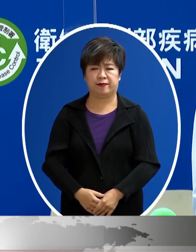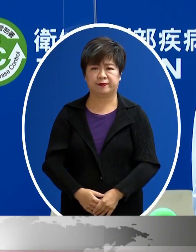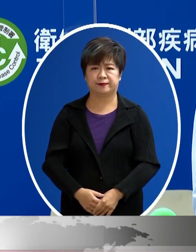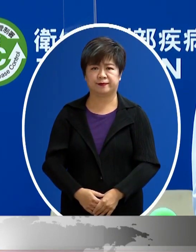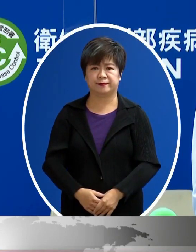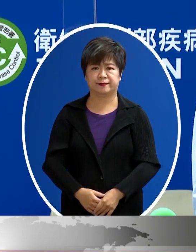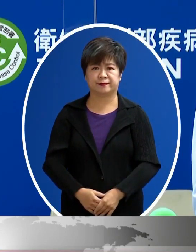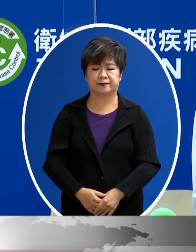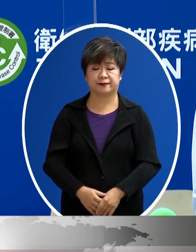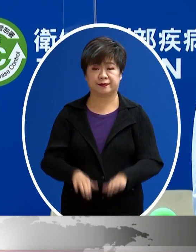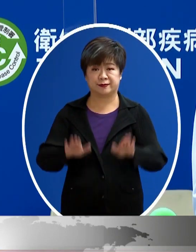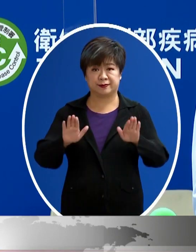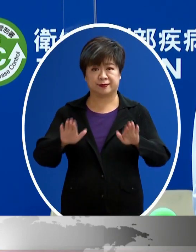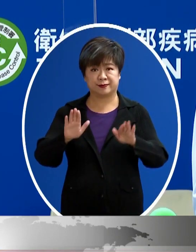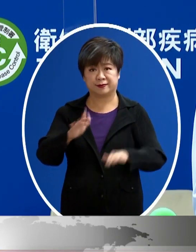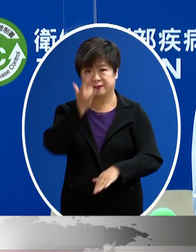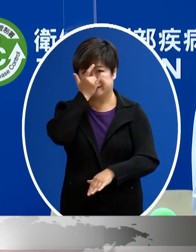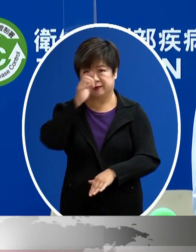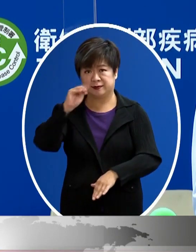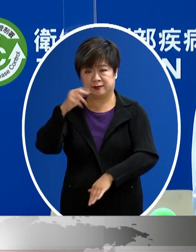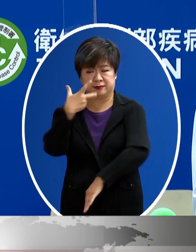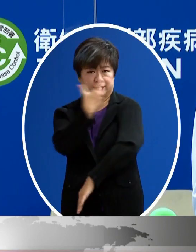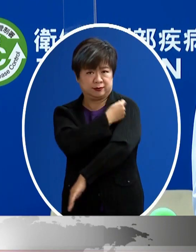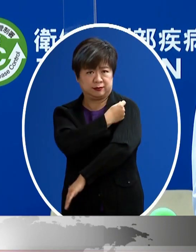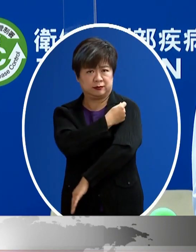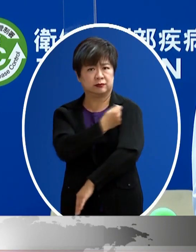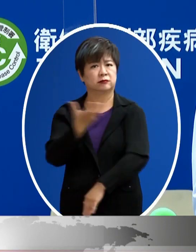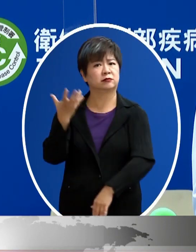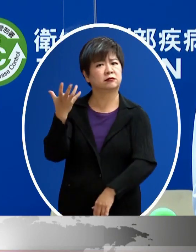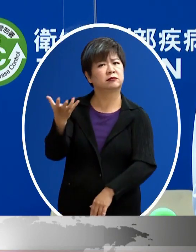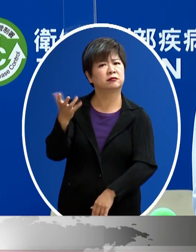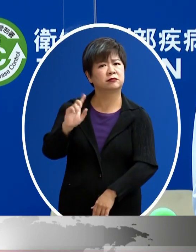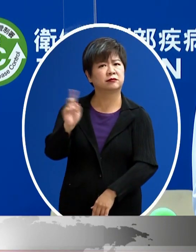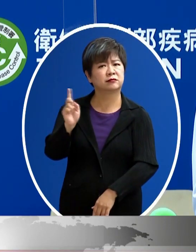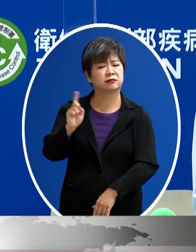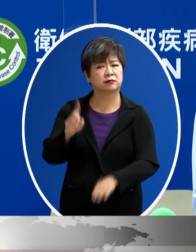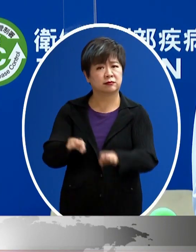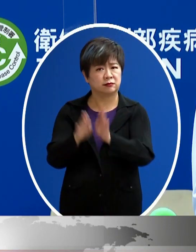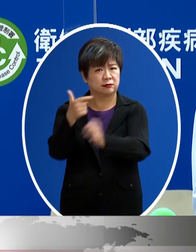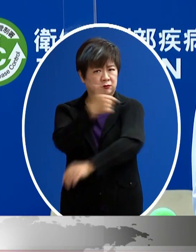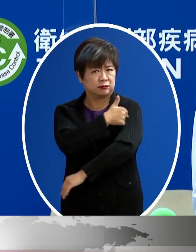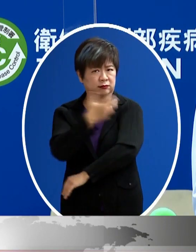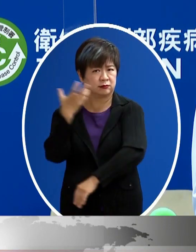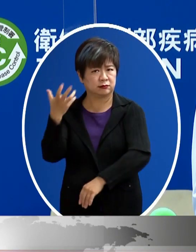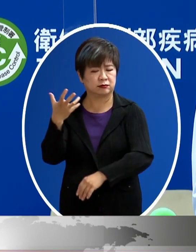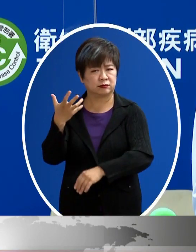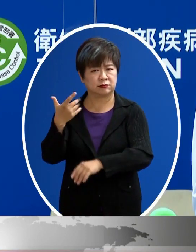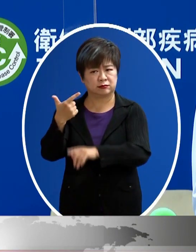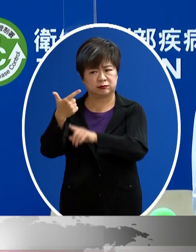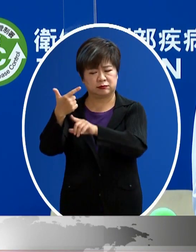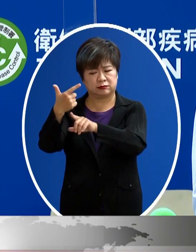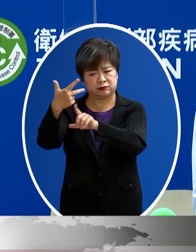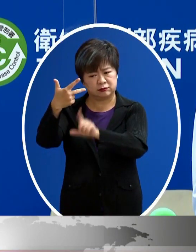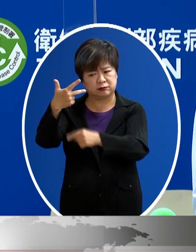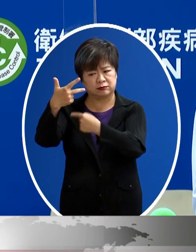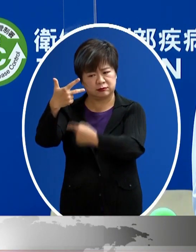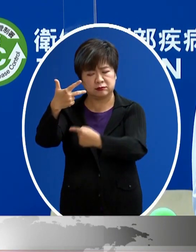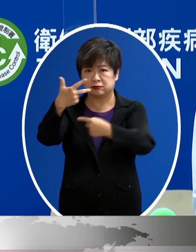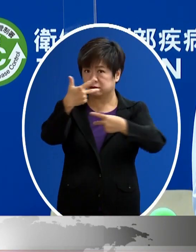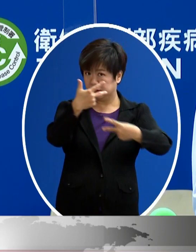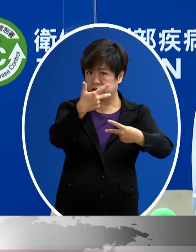the administration of Moderna, our highest volume days were July 1st and July 2nd. This means many second doses are due